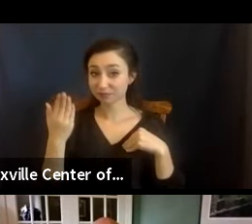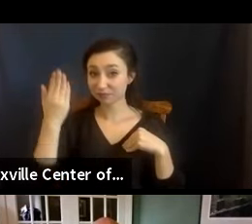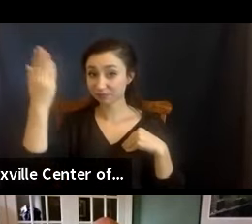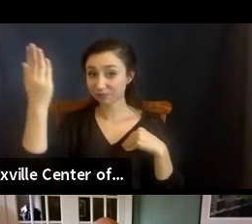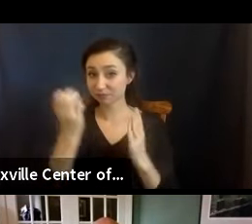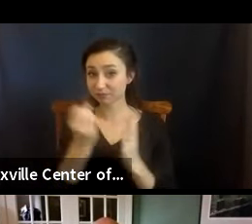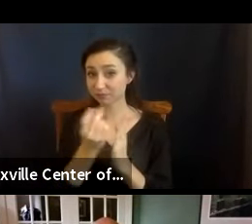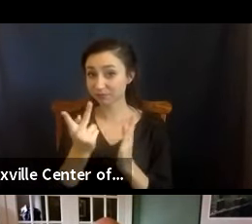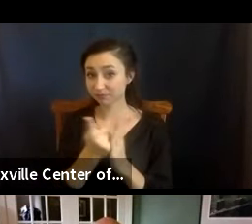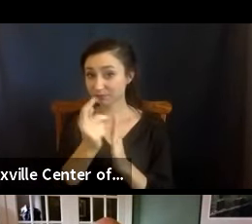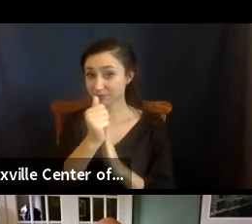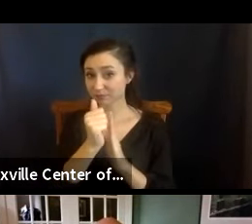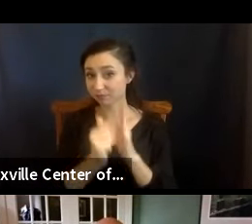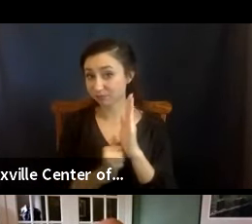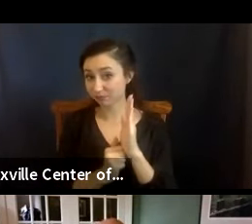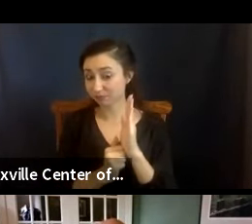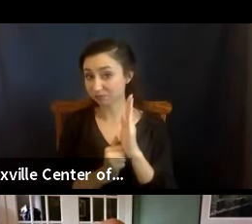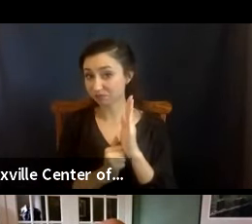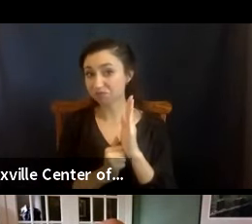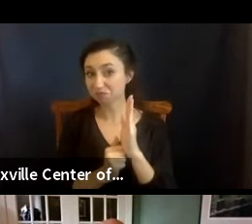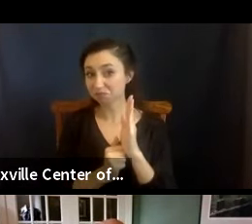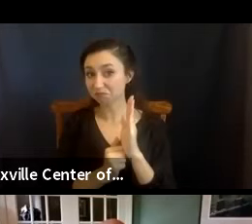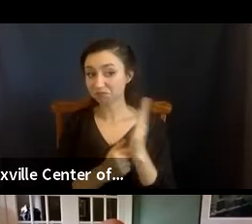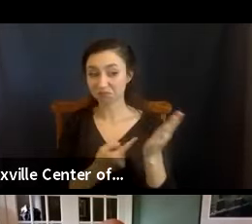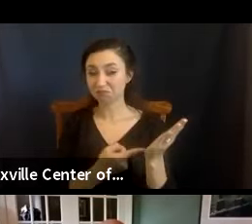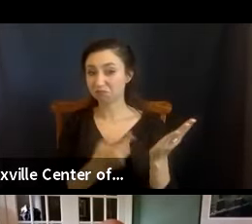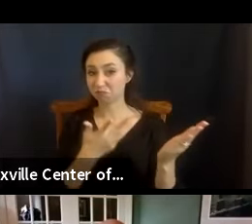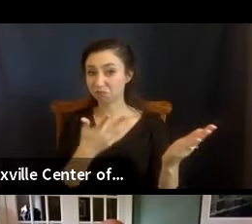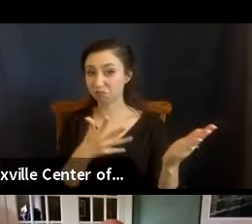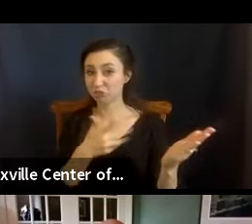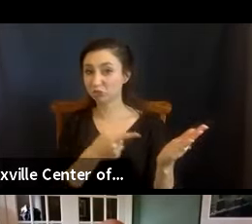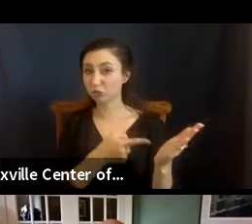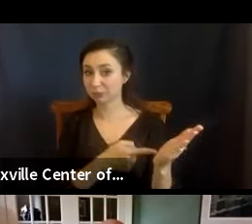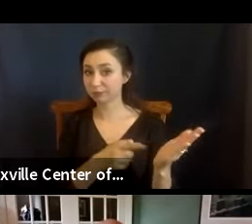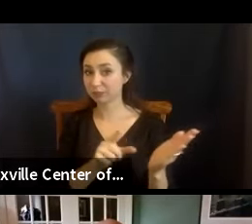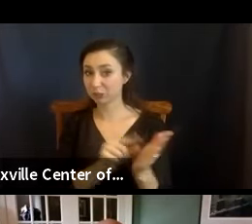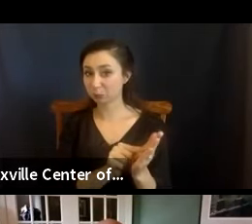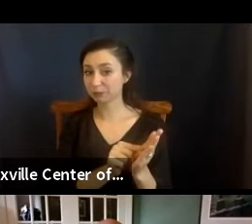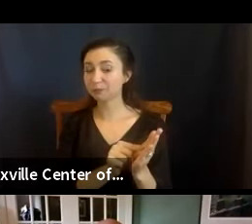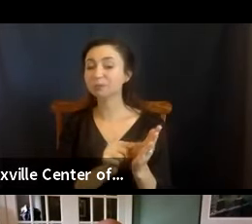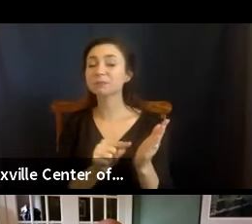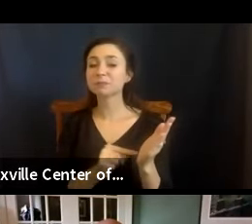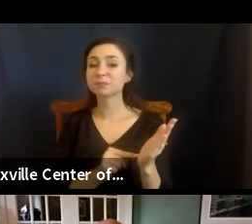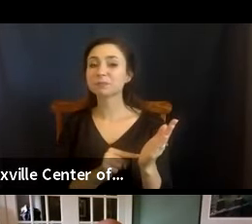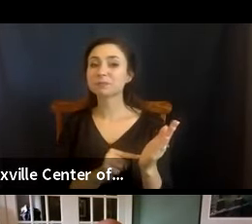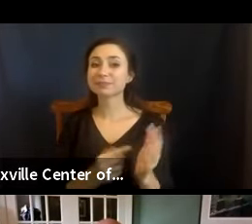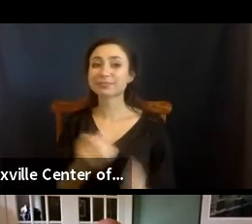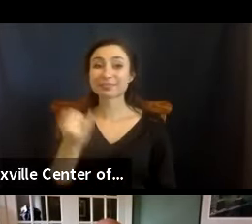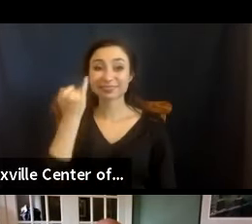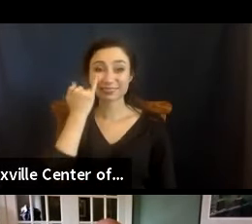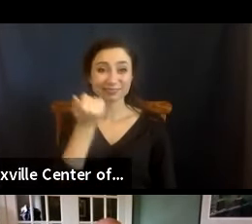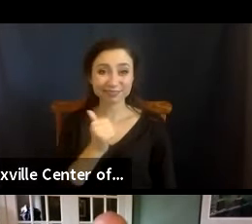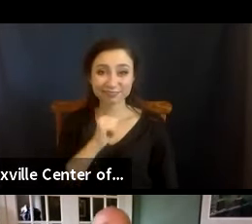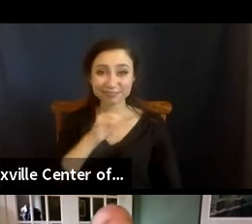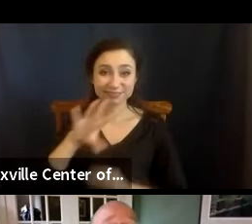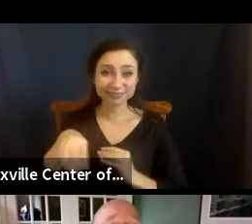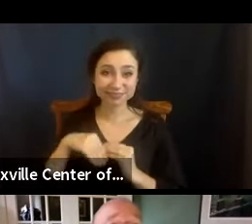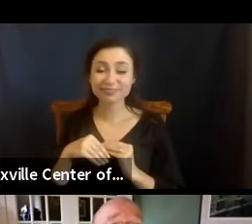to approve the agenda as it is printed. And if there are any additions